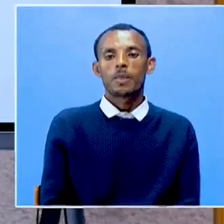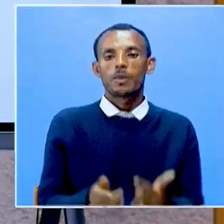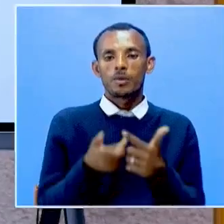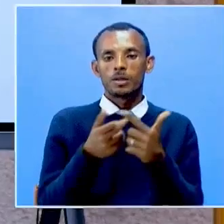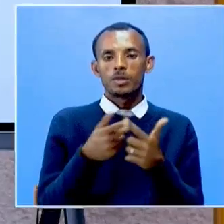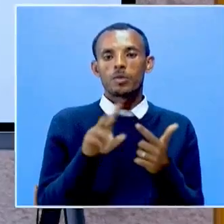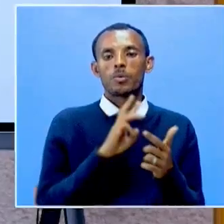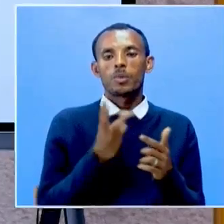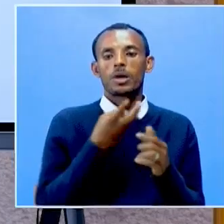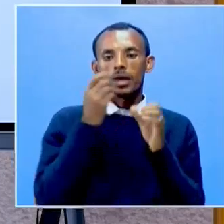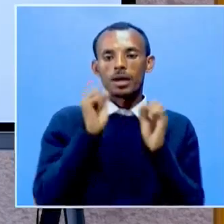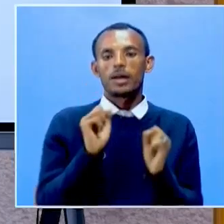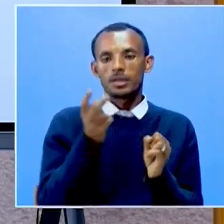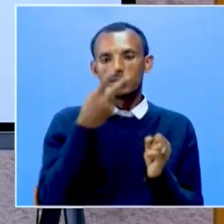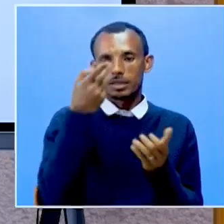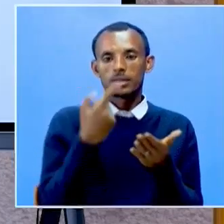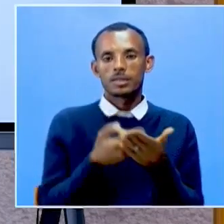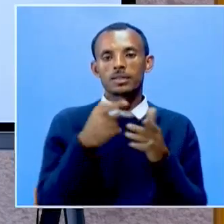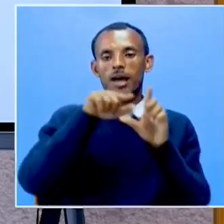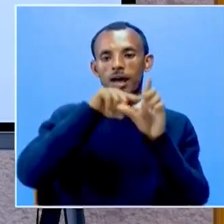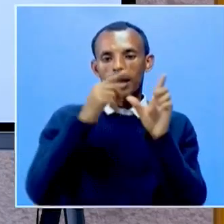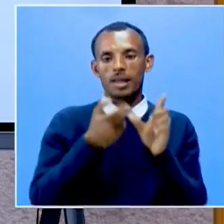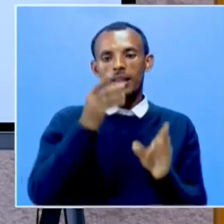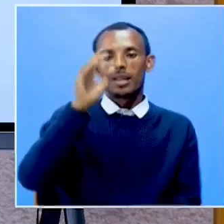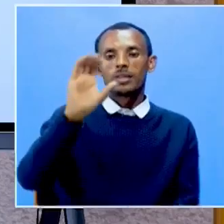we can see this angle.